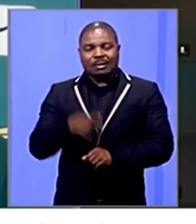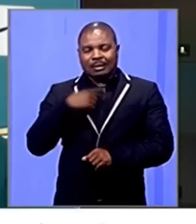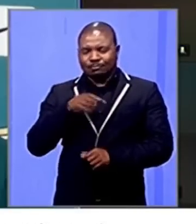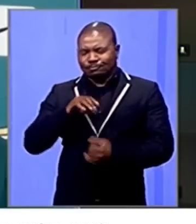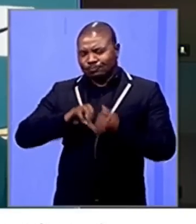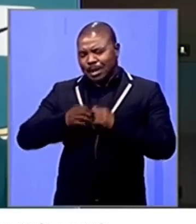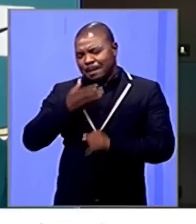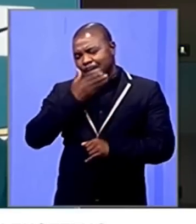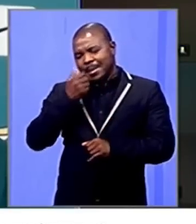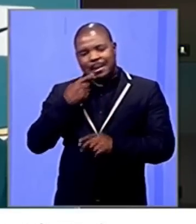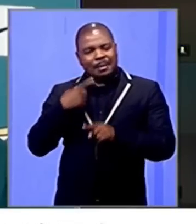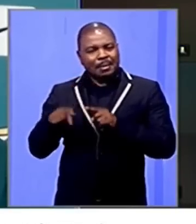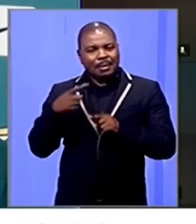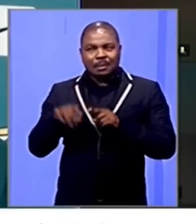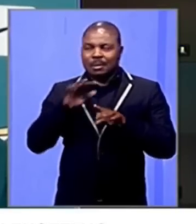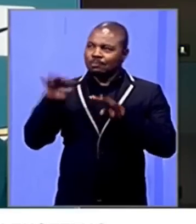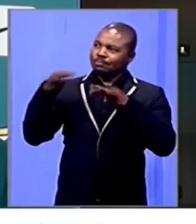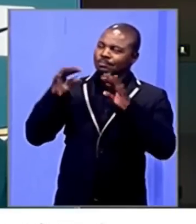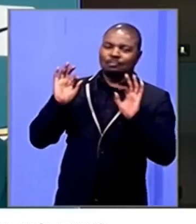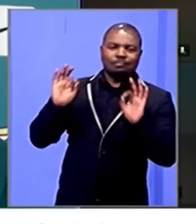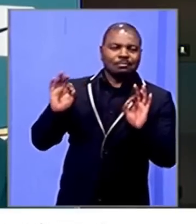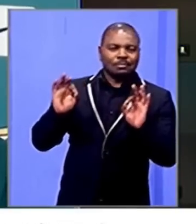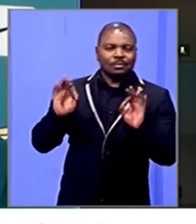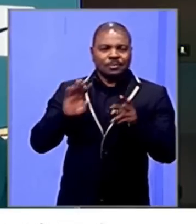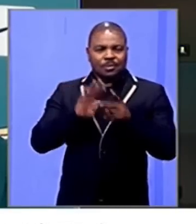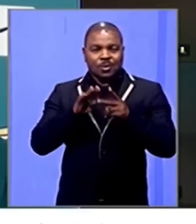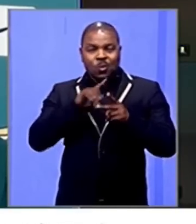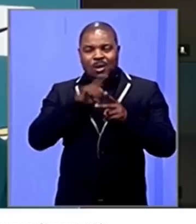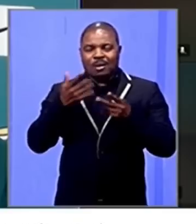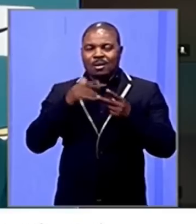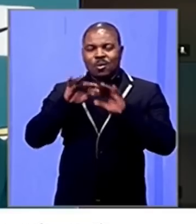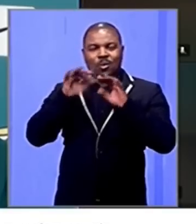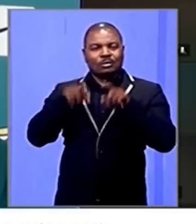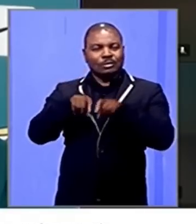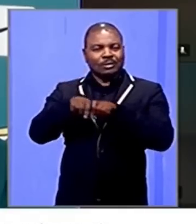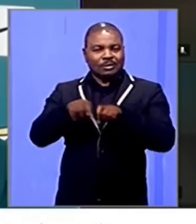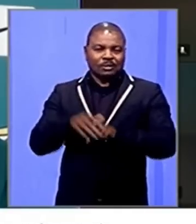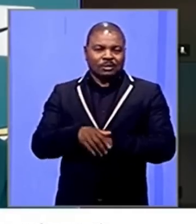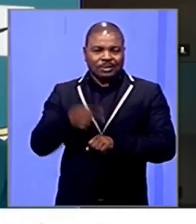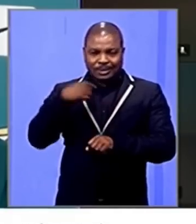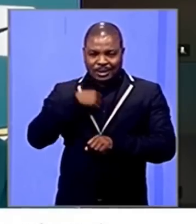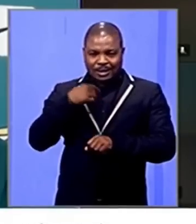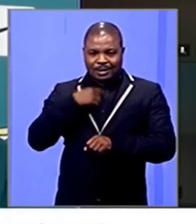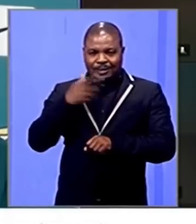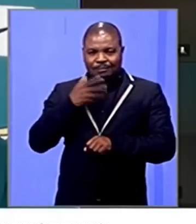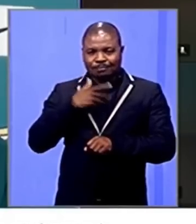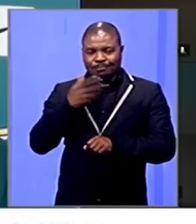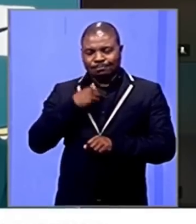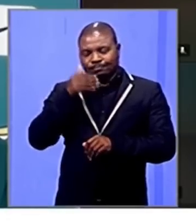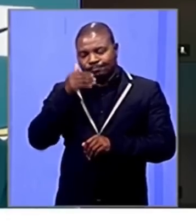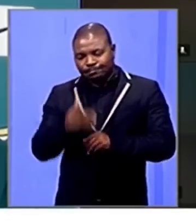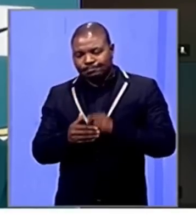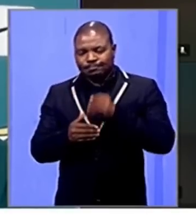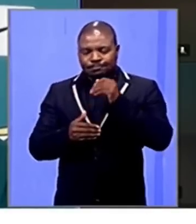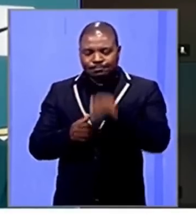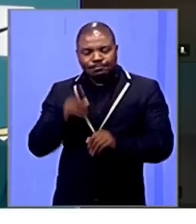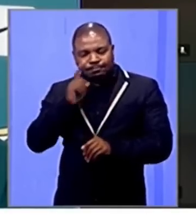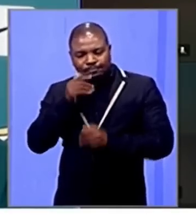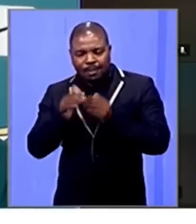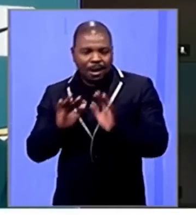and making a good impression in this World's test. And then, I think I'm just going to take it match for match. And as much